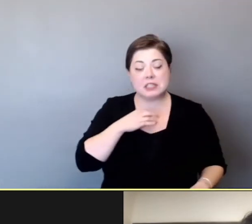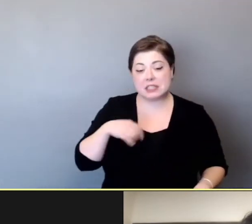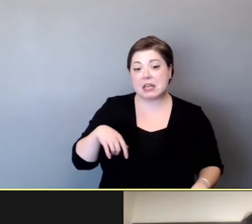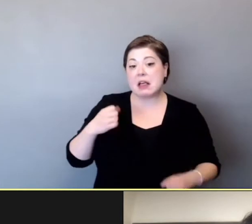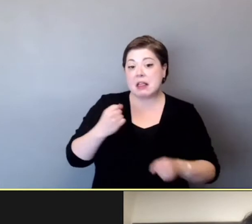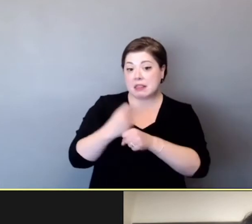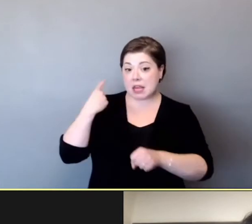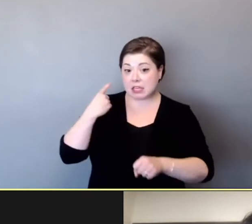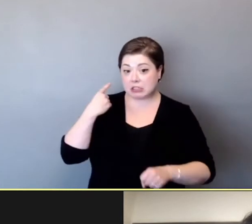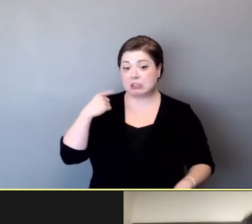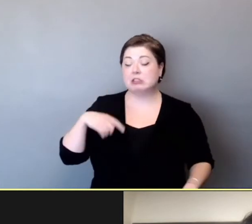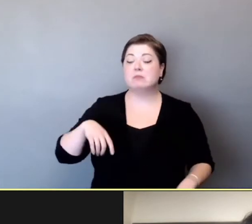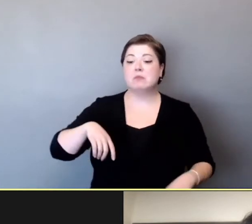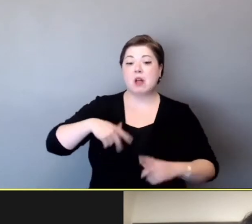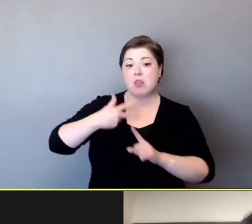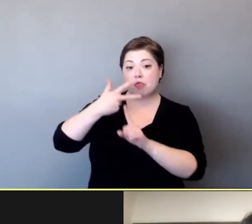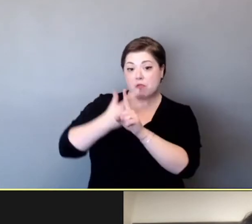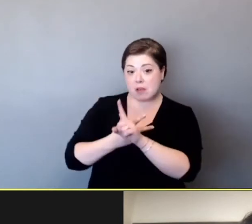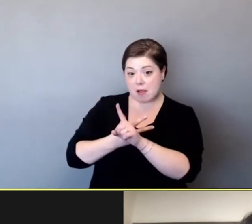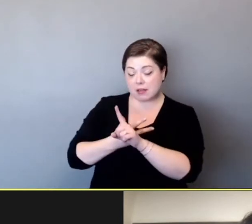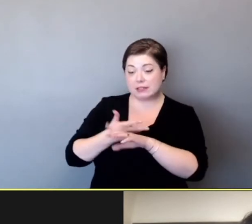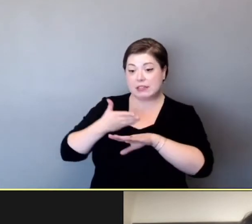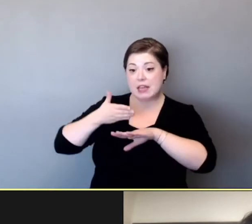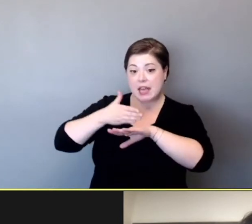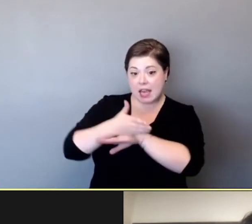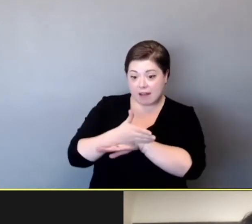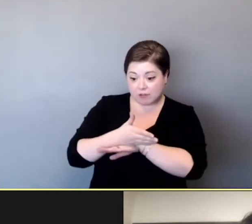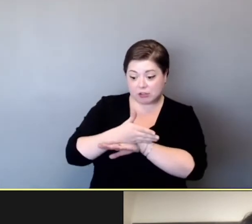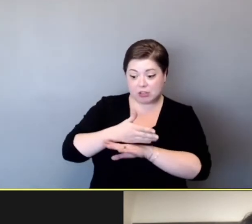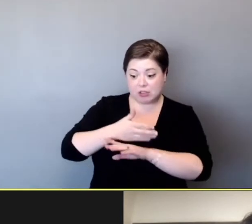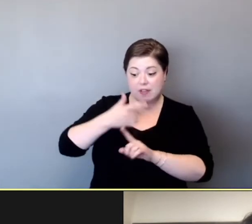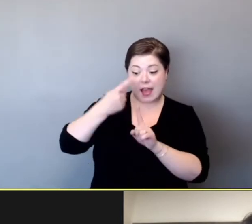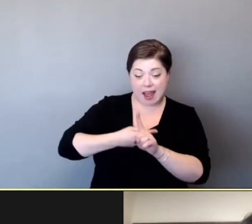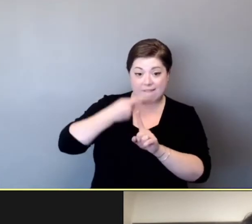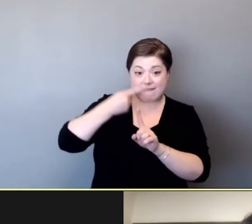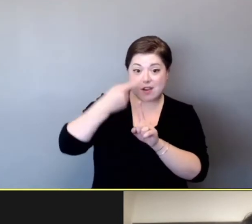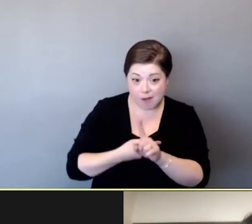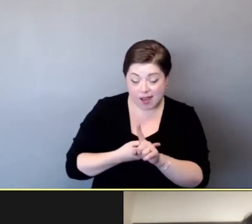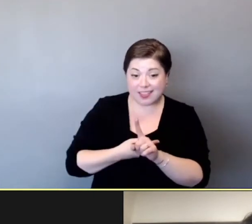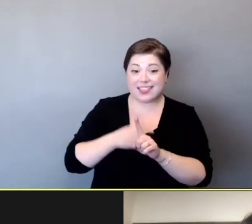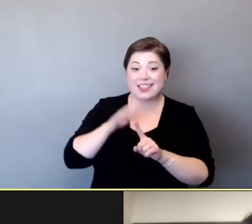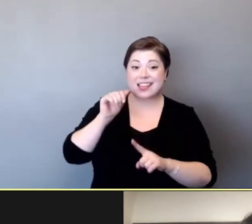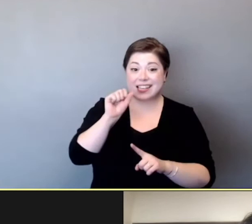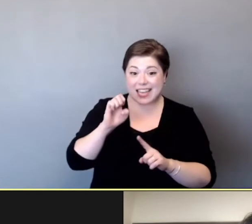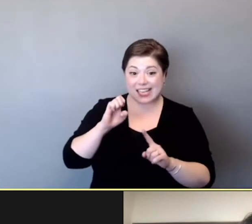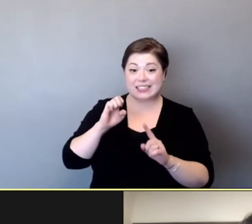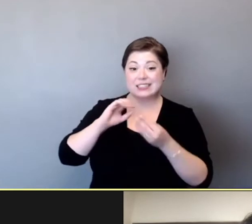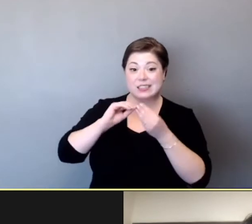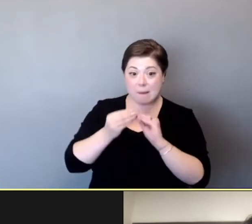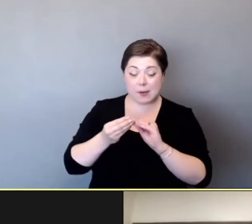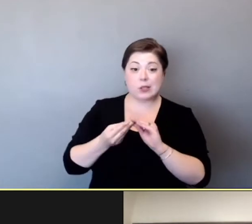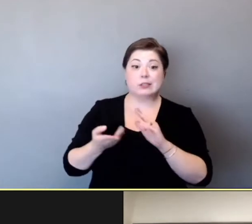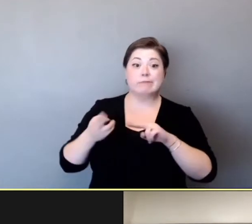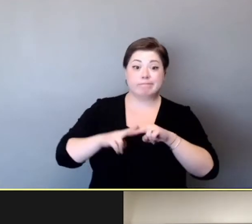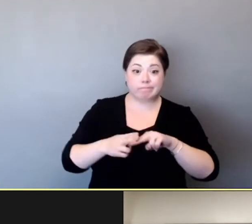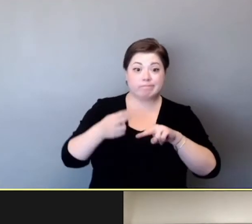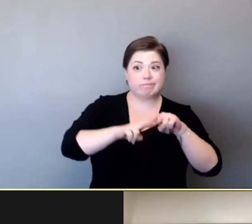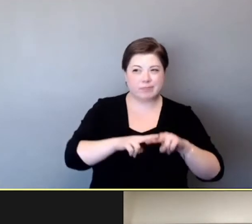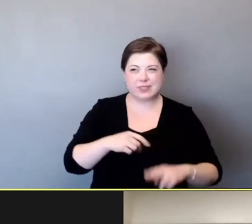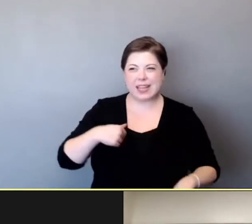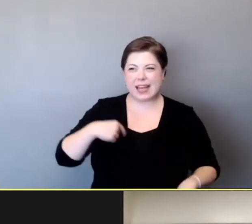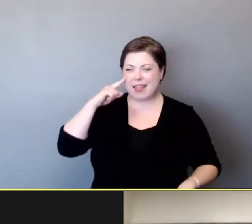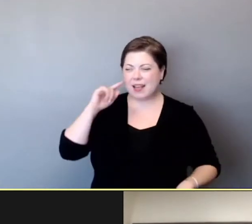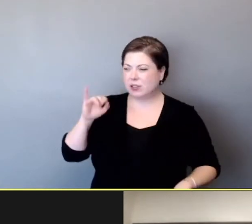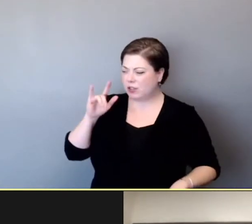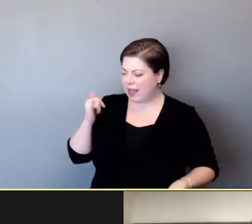months following that, every month the case counts went up, and the third month from June, July 15th